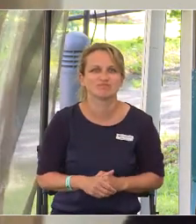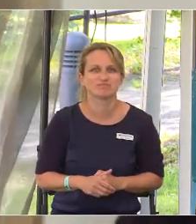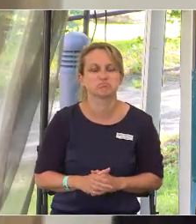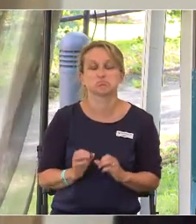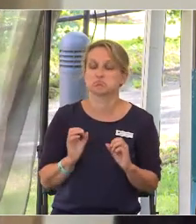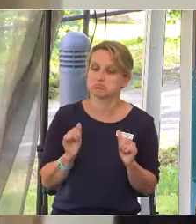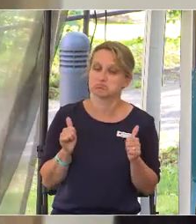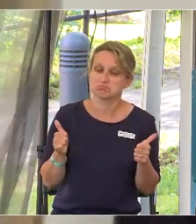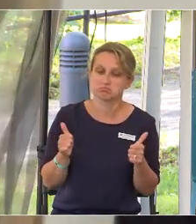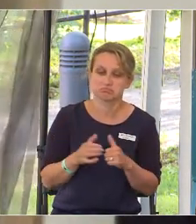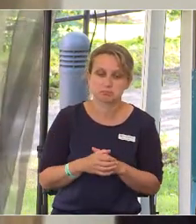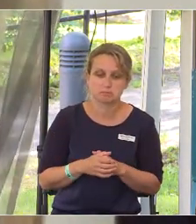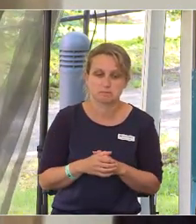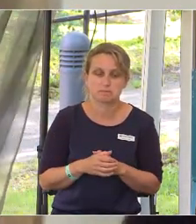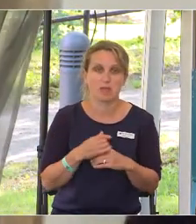Okay.